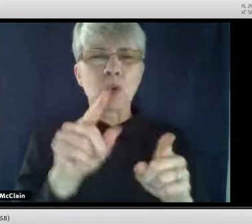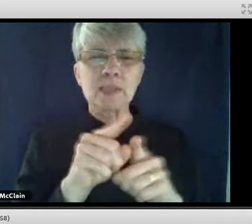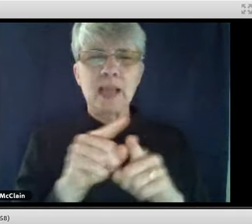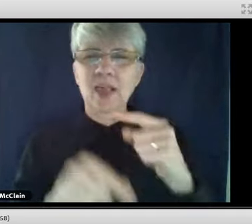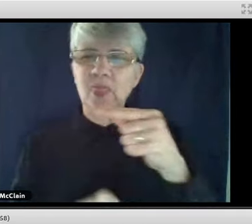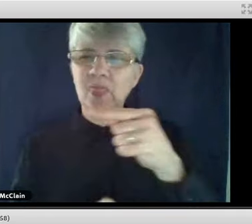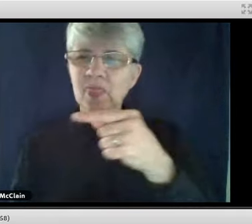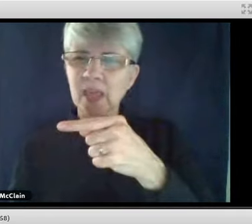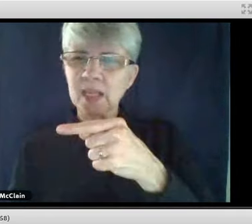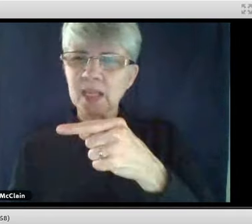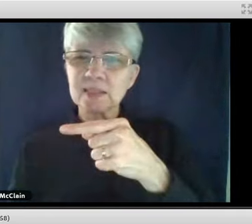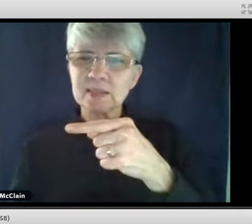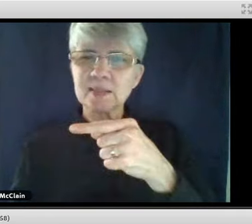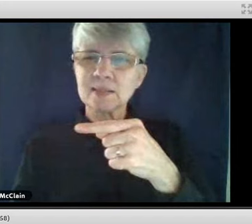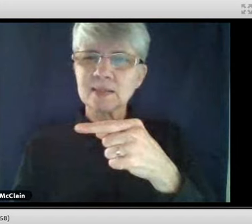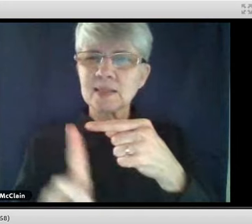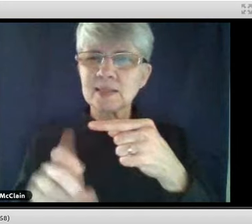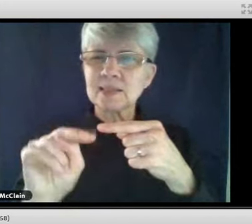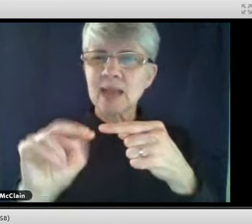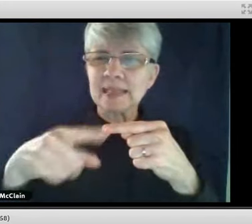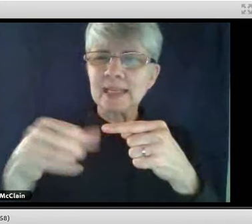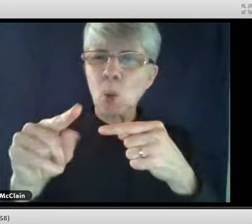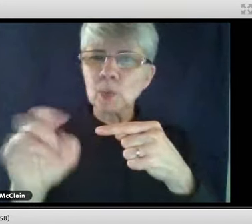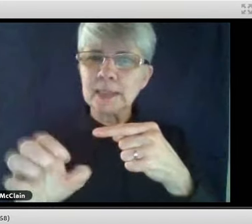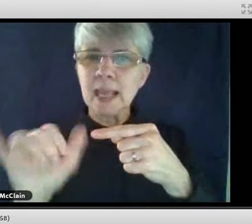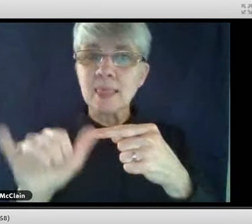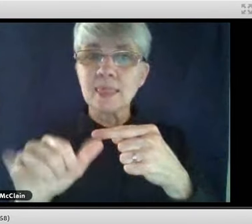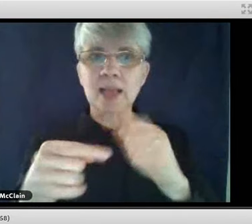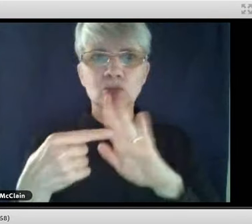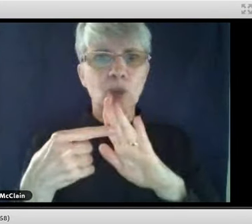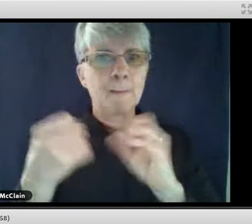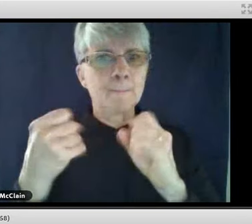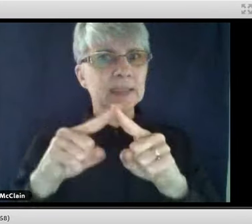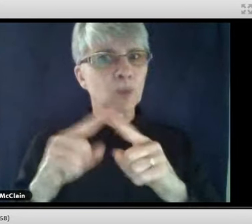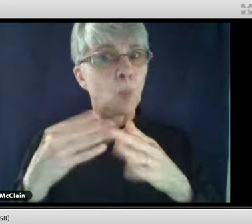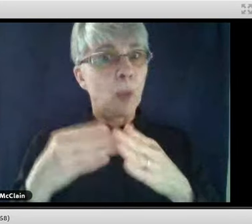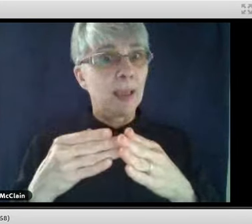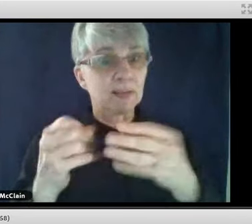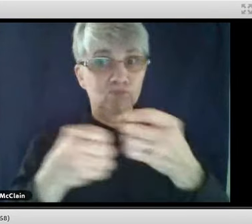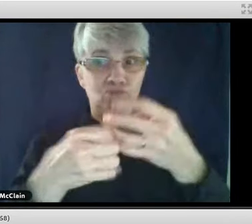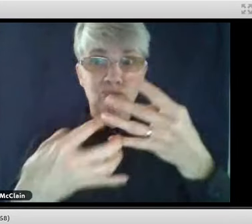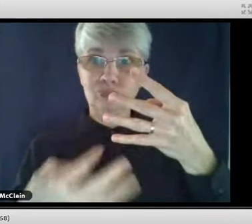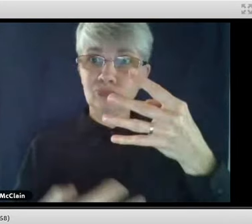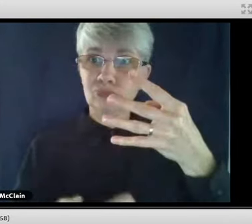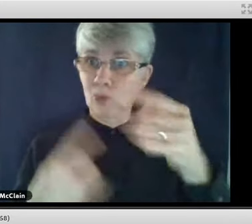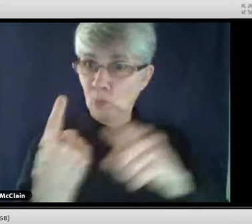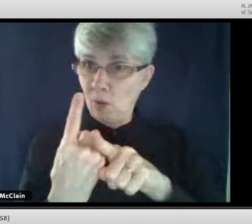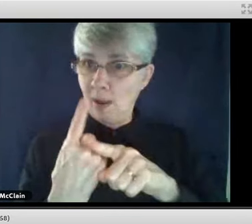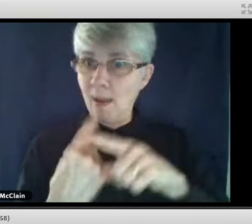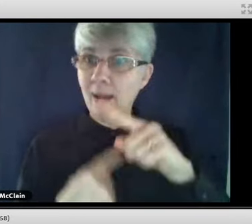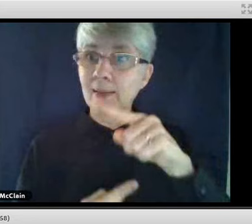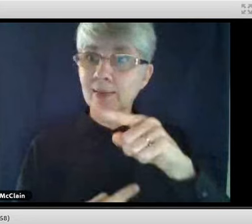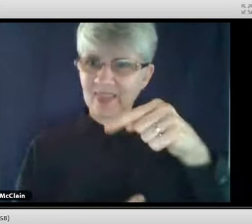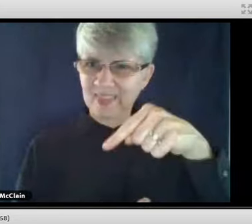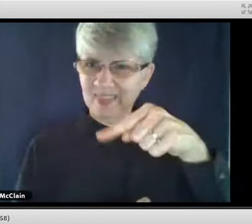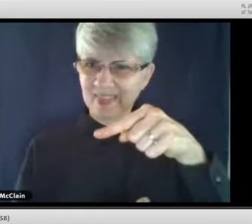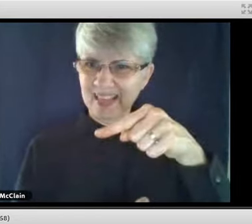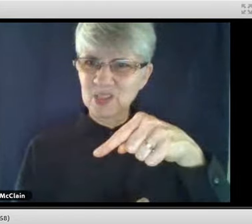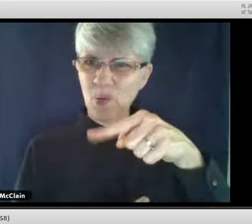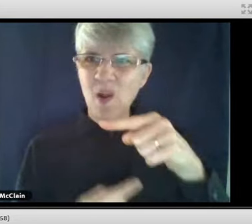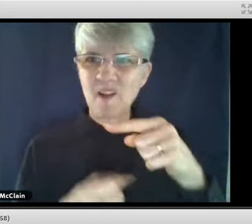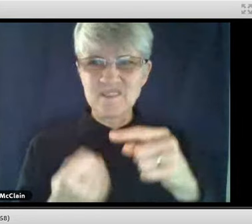is Don Quixote, right? Expressed in many different ways over the years, right? So, and these are just a few, okay?